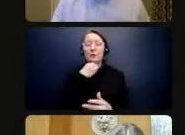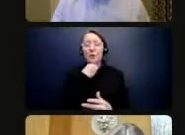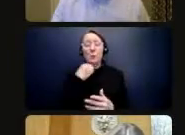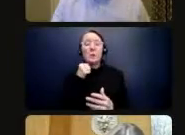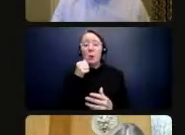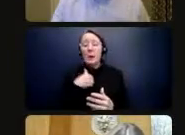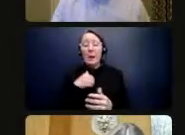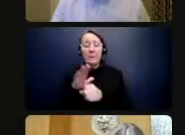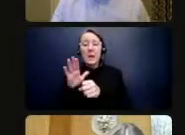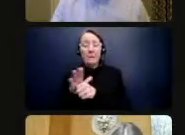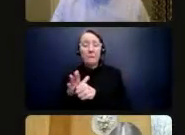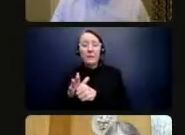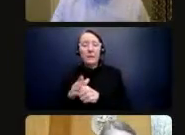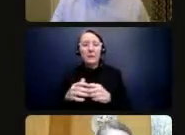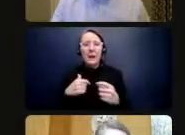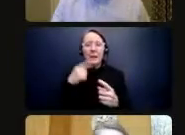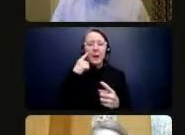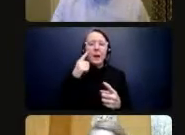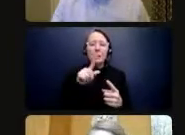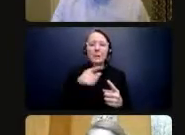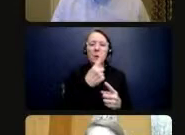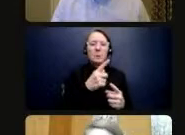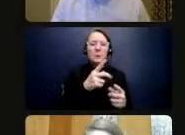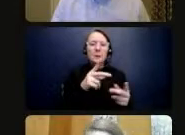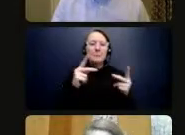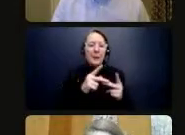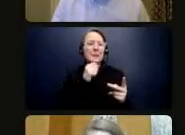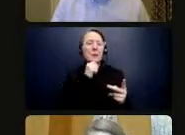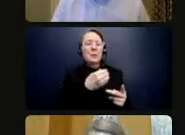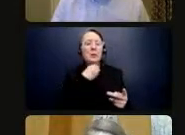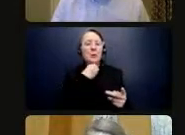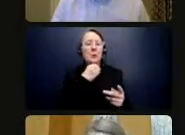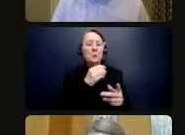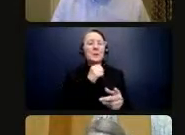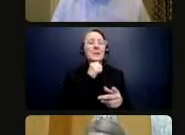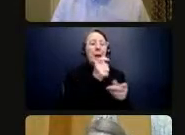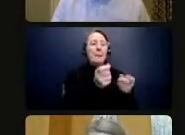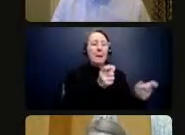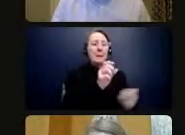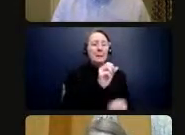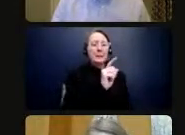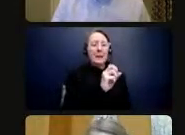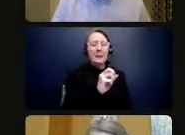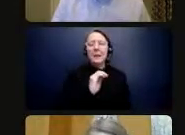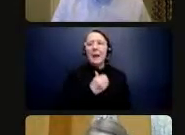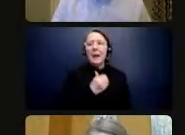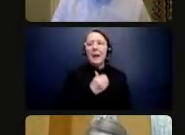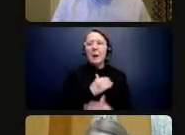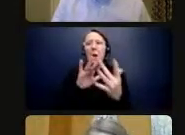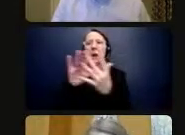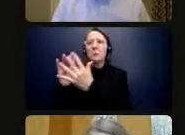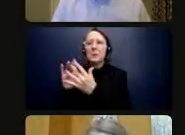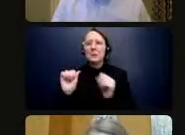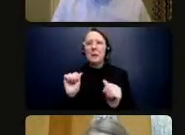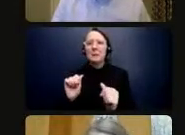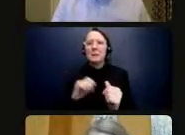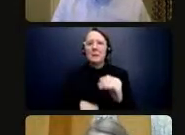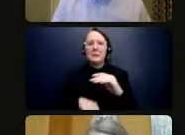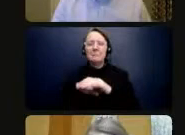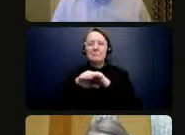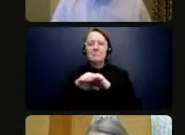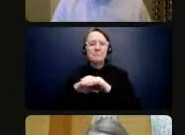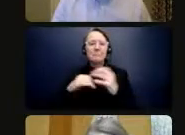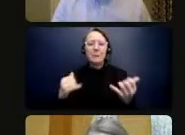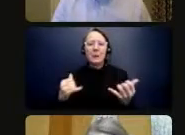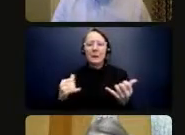the only unchoke point was the unmanaged sites. Pretty much. I think our outreach capacity is fairly substantial at this point,